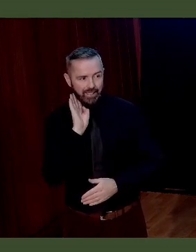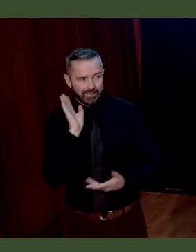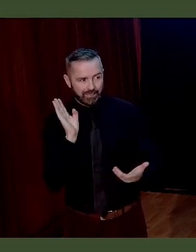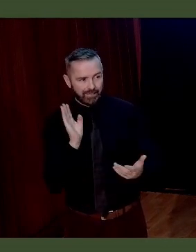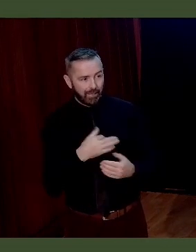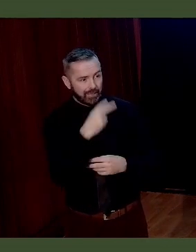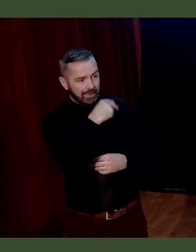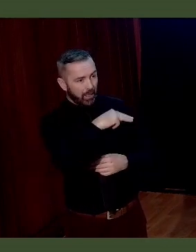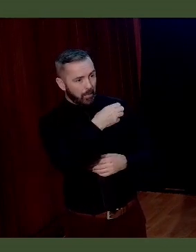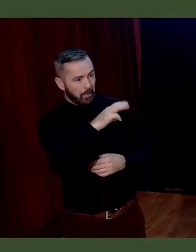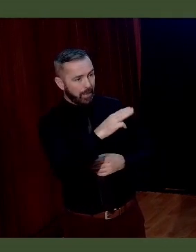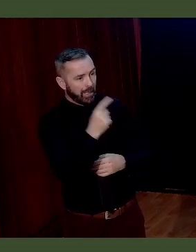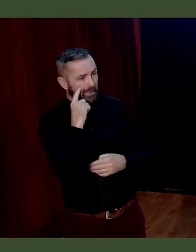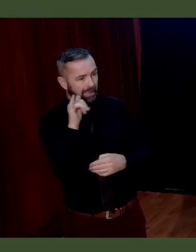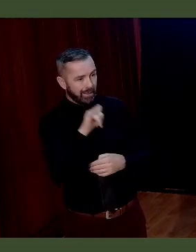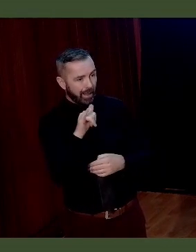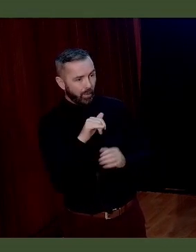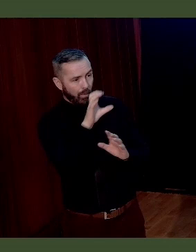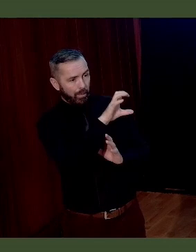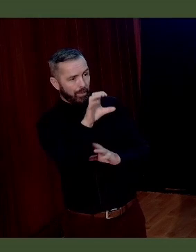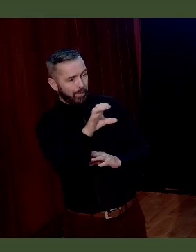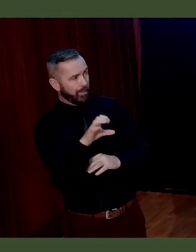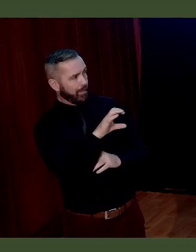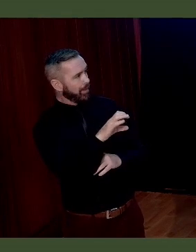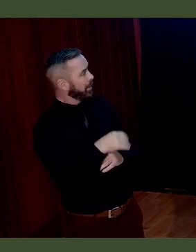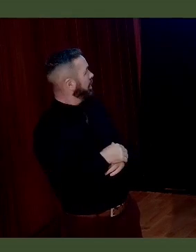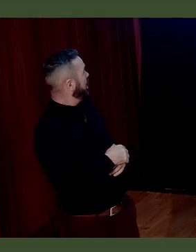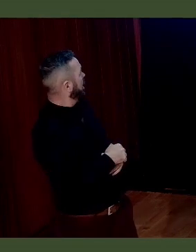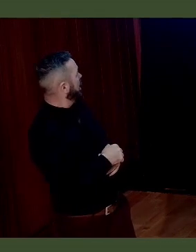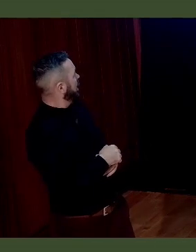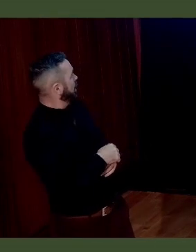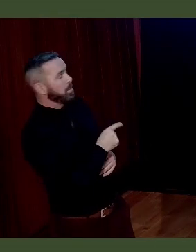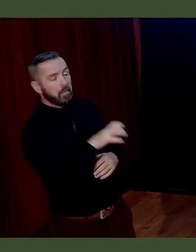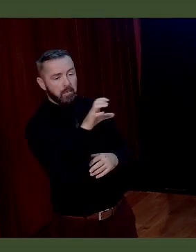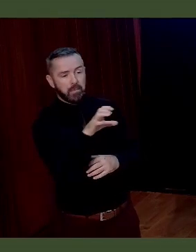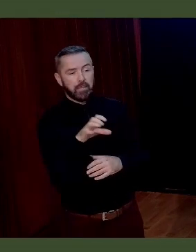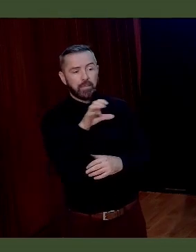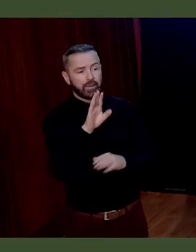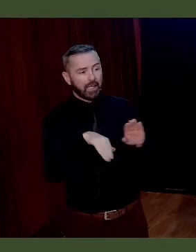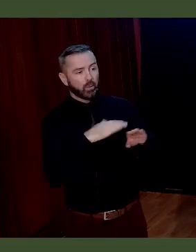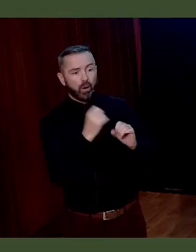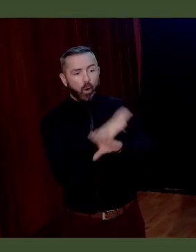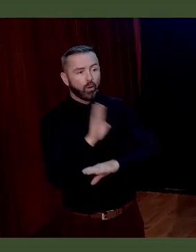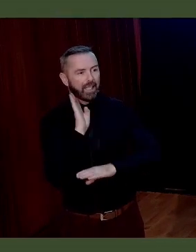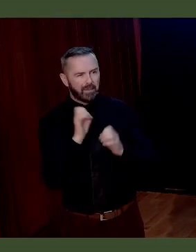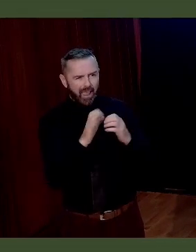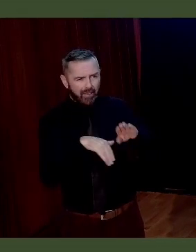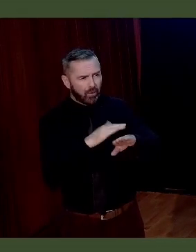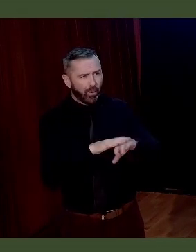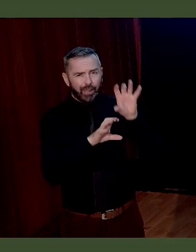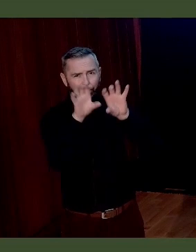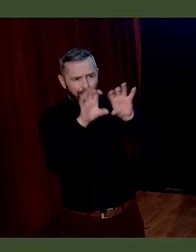these splodges of yellow on the map, those are where the tenements were. Notice that they are